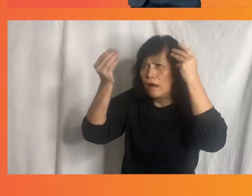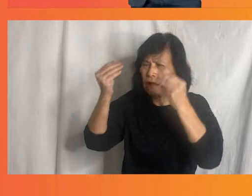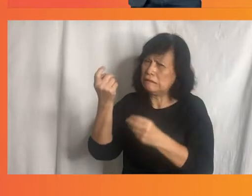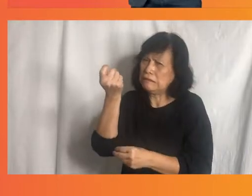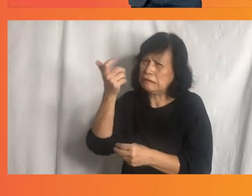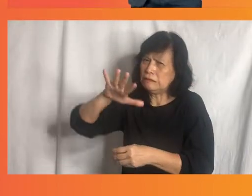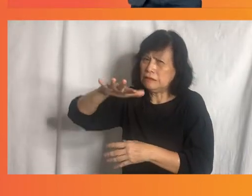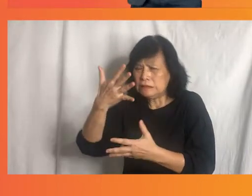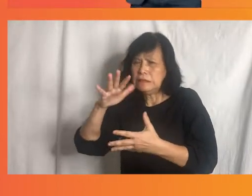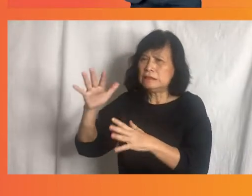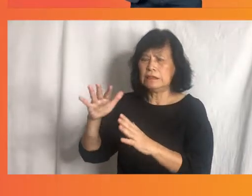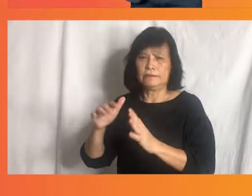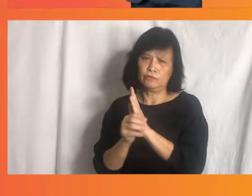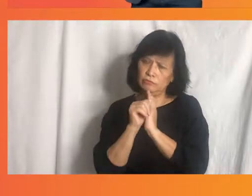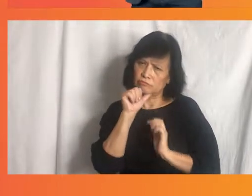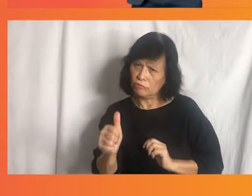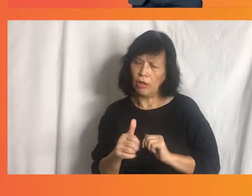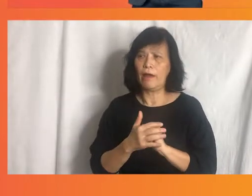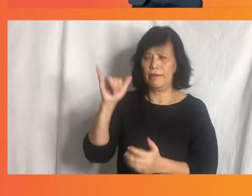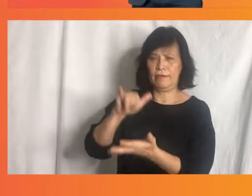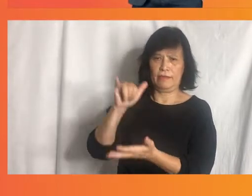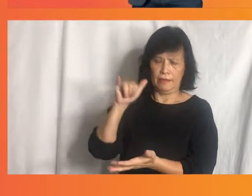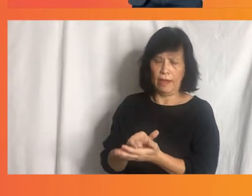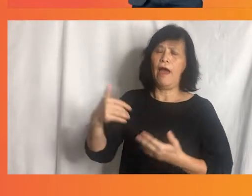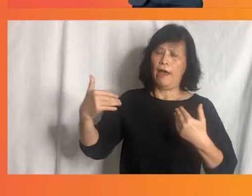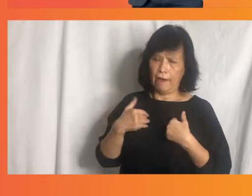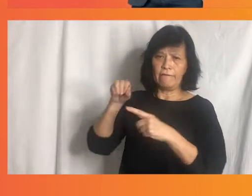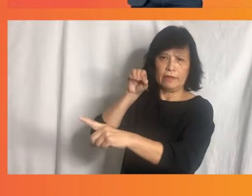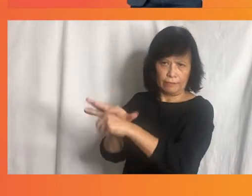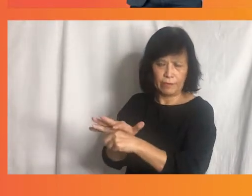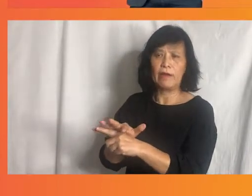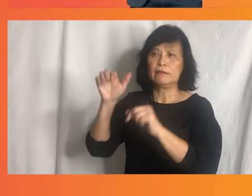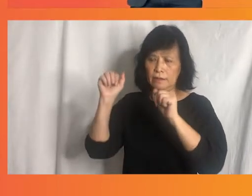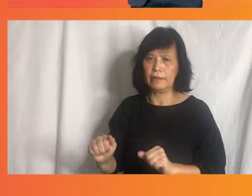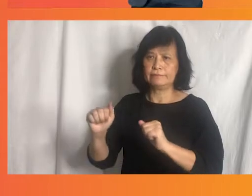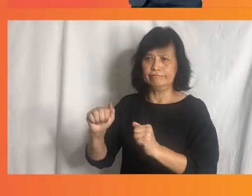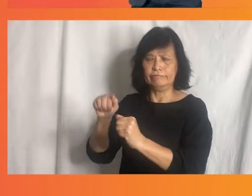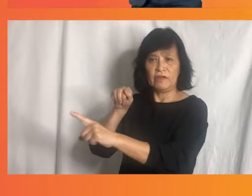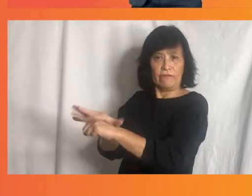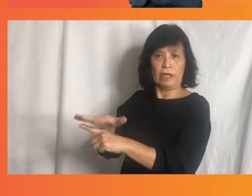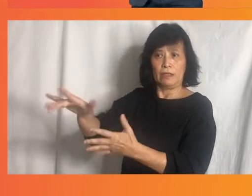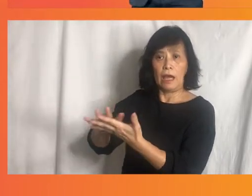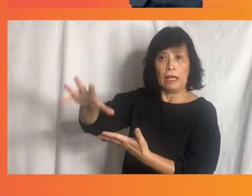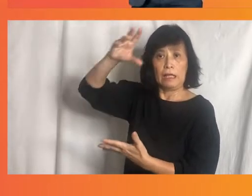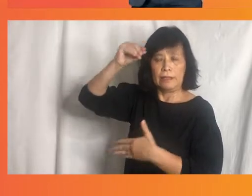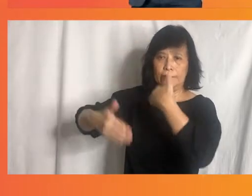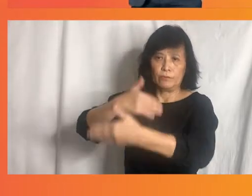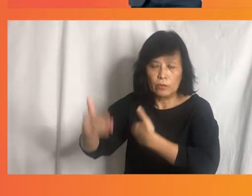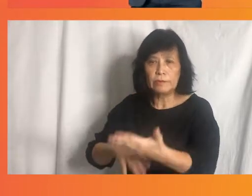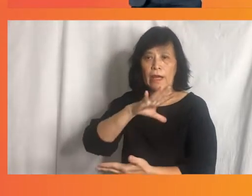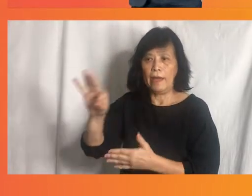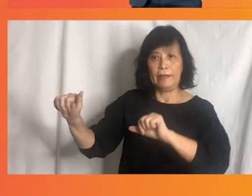environment. Now, this can have significant downstream effect, potentially affecting their learning process and subsequently activity